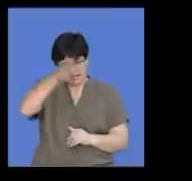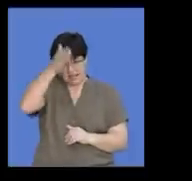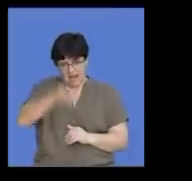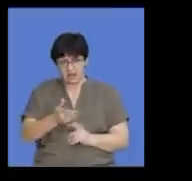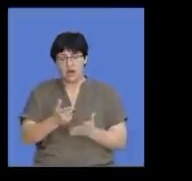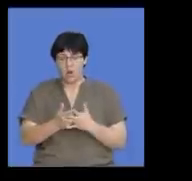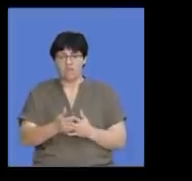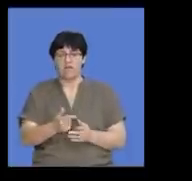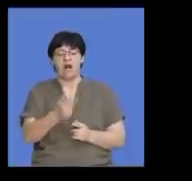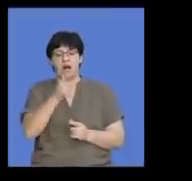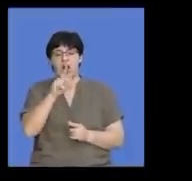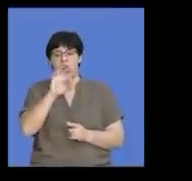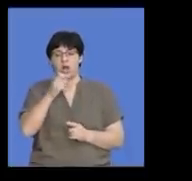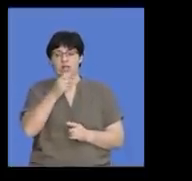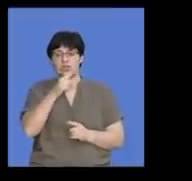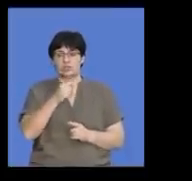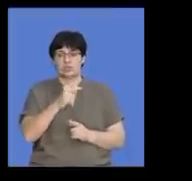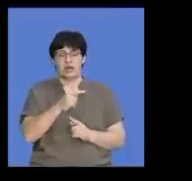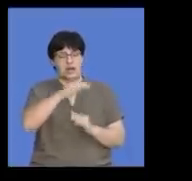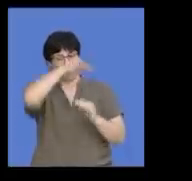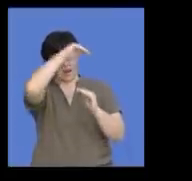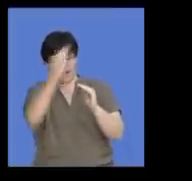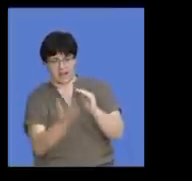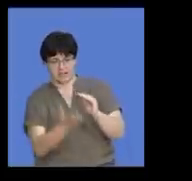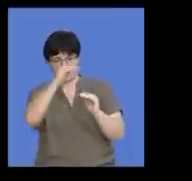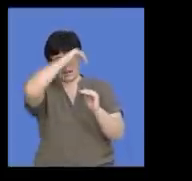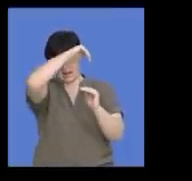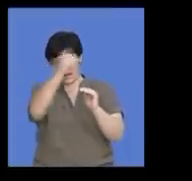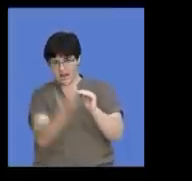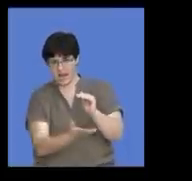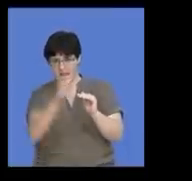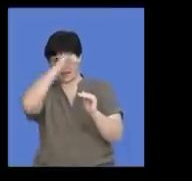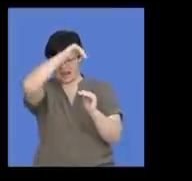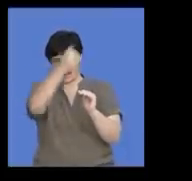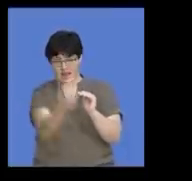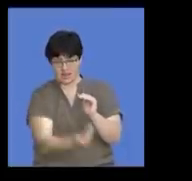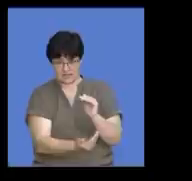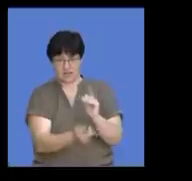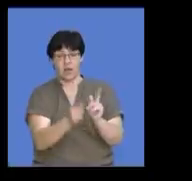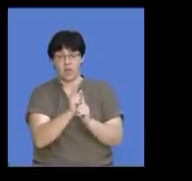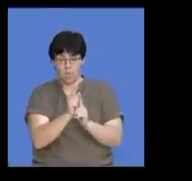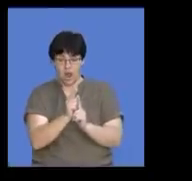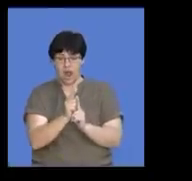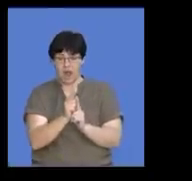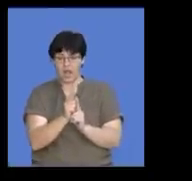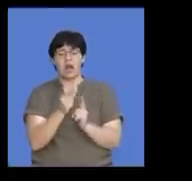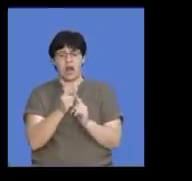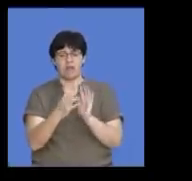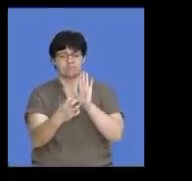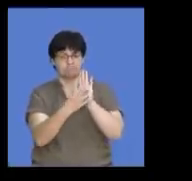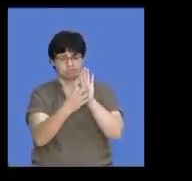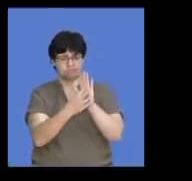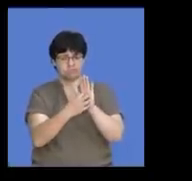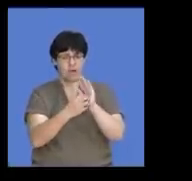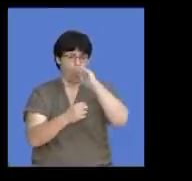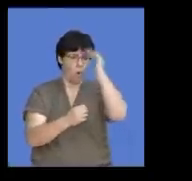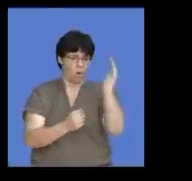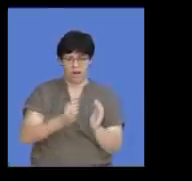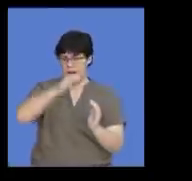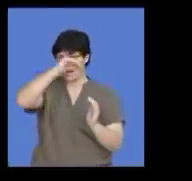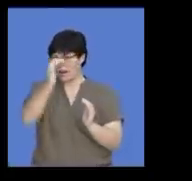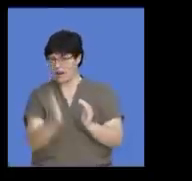of longitude. And because this diagram represents the straightened lines, all these lines of